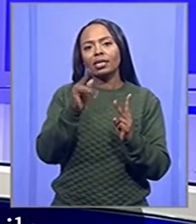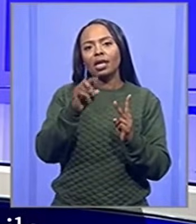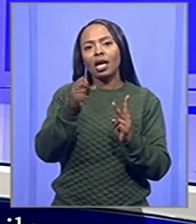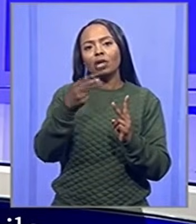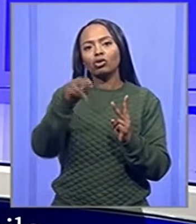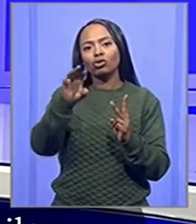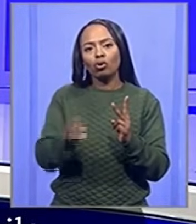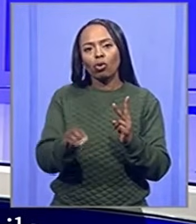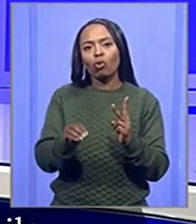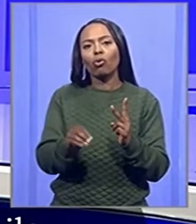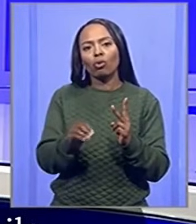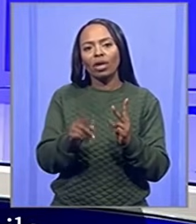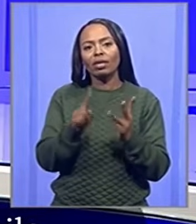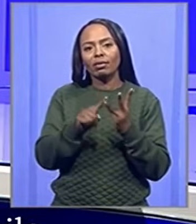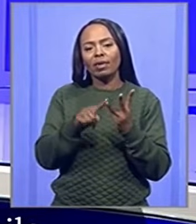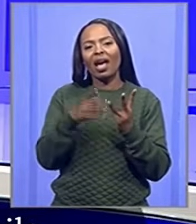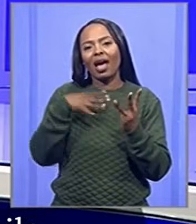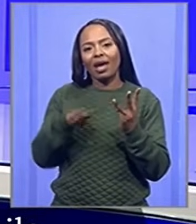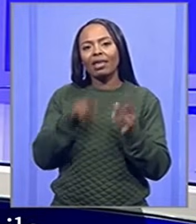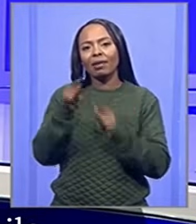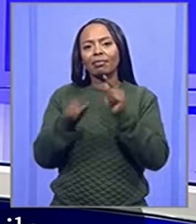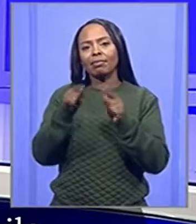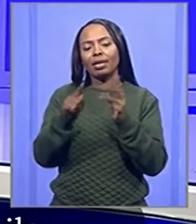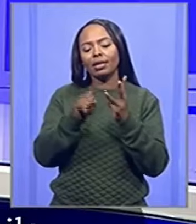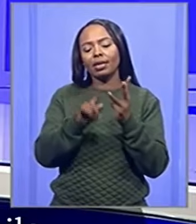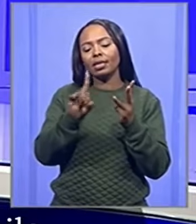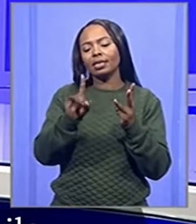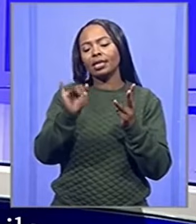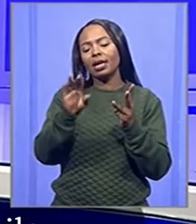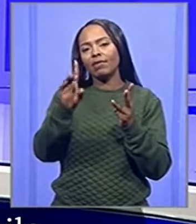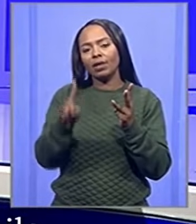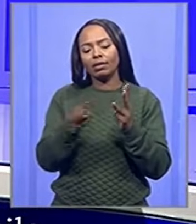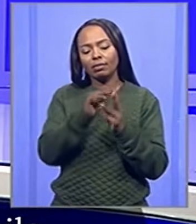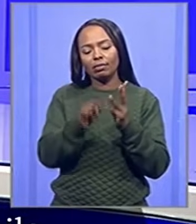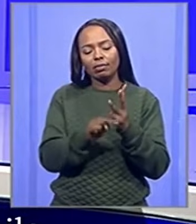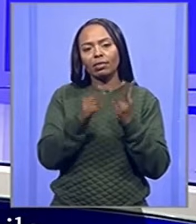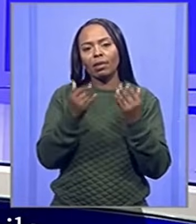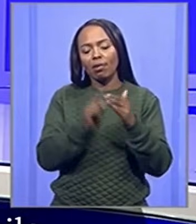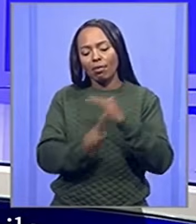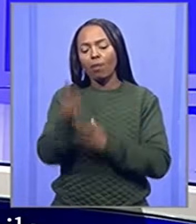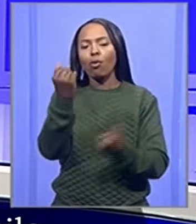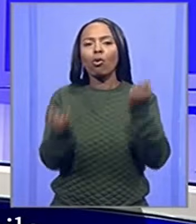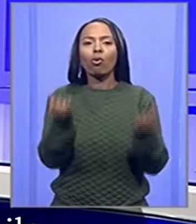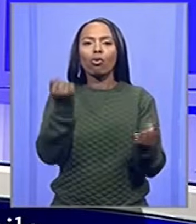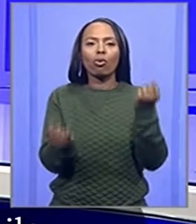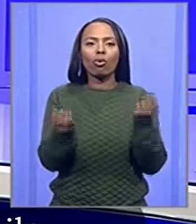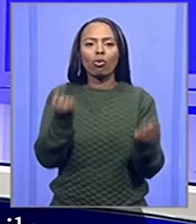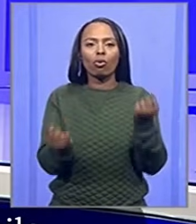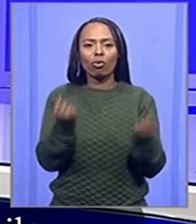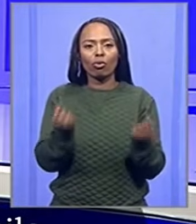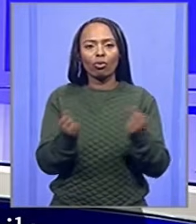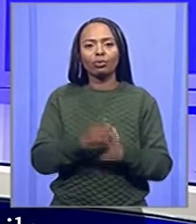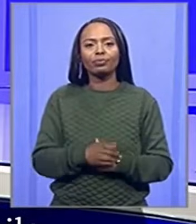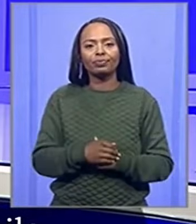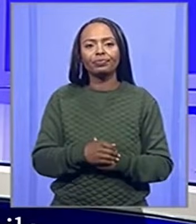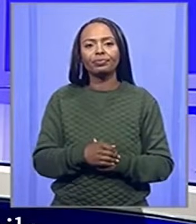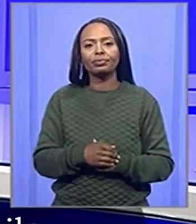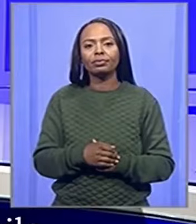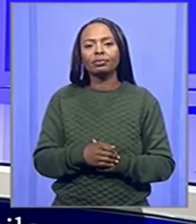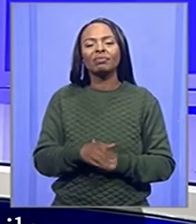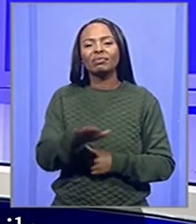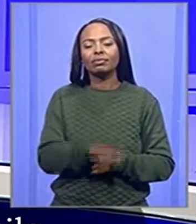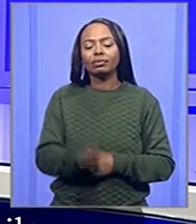Joseph ga mmogo le molatofatswana bo Emmanuela David ba tlhotse ba tlhageletse fa pele ga kgotlatshekelo magistrata wa